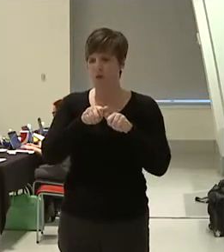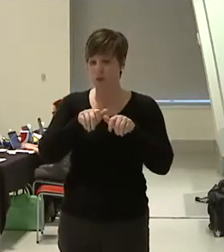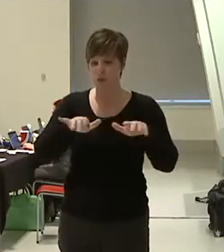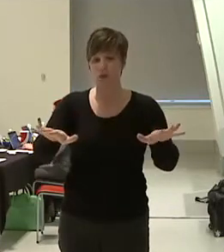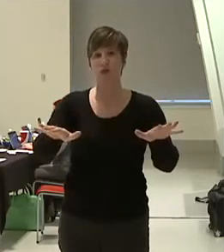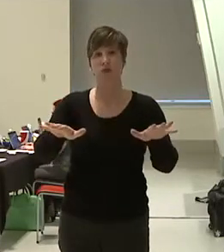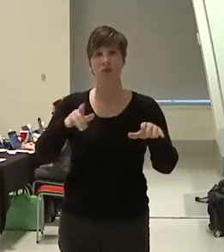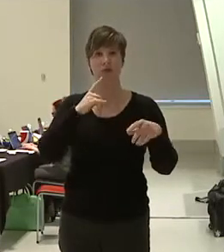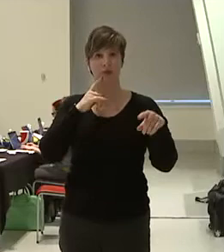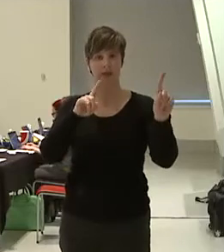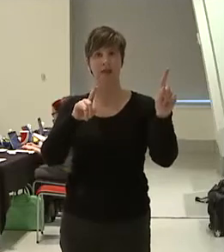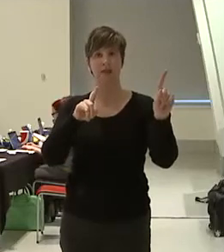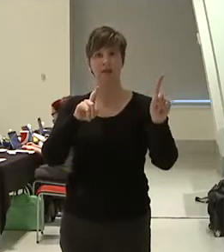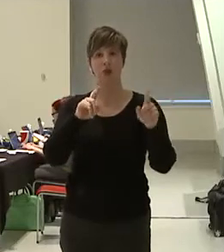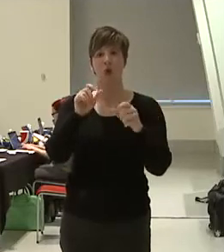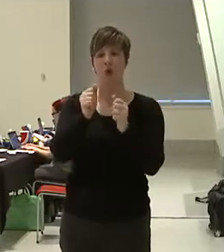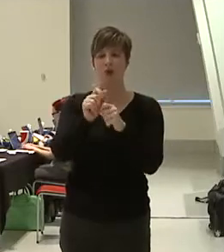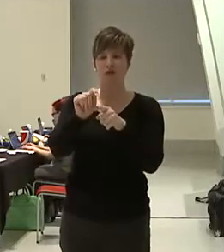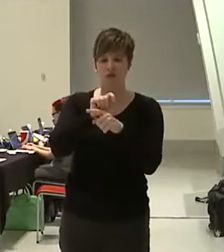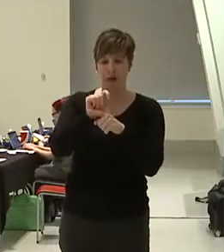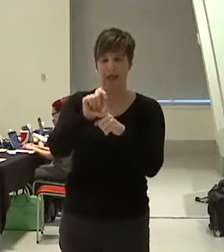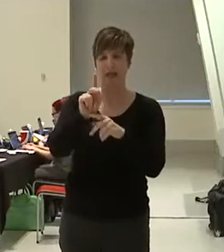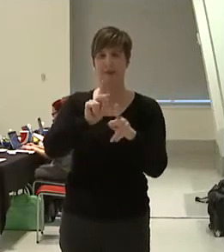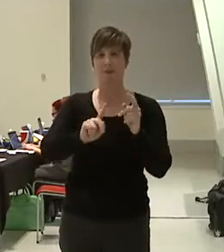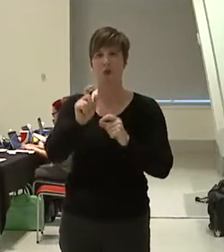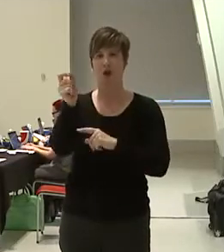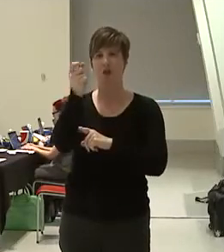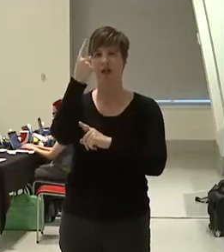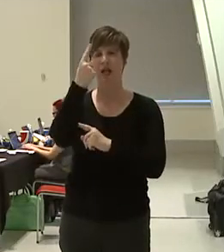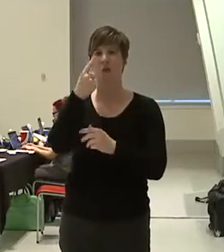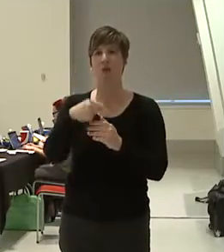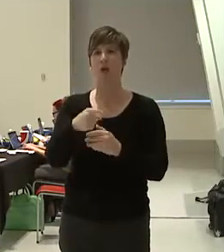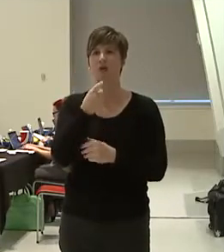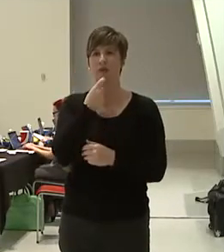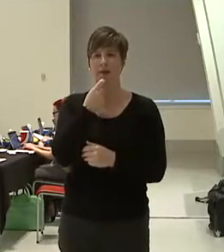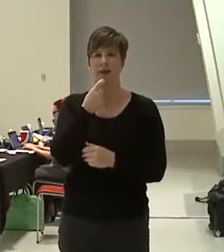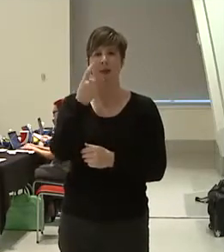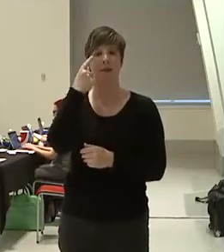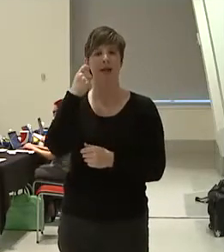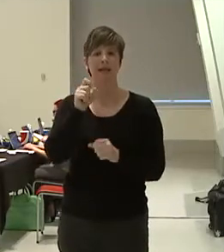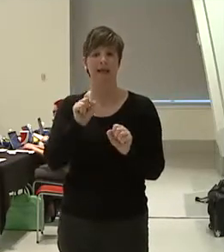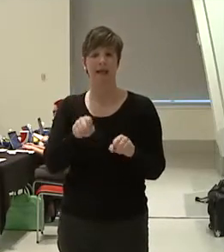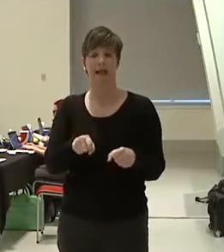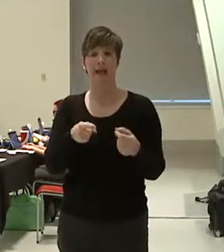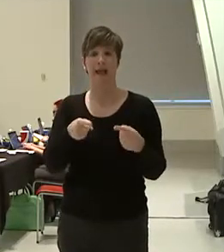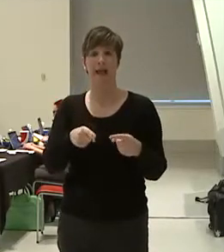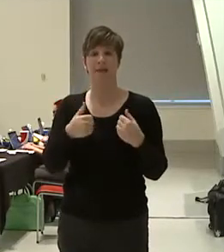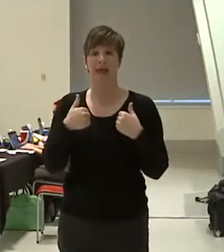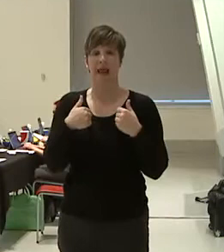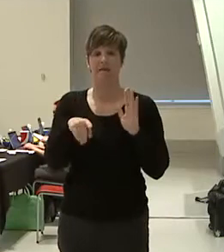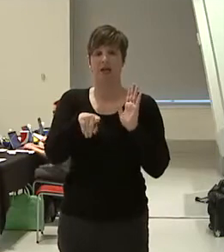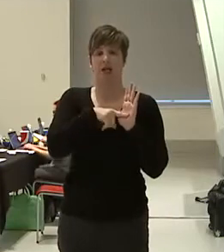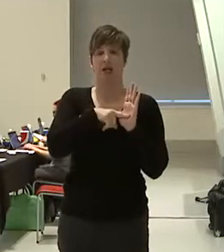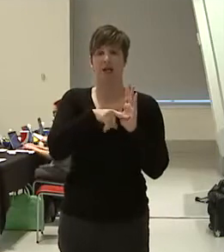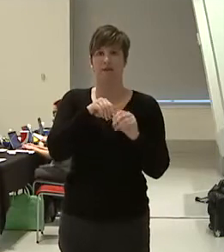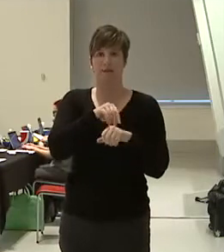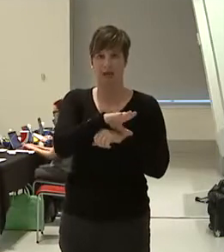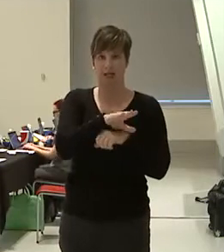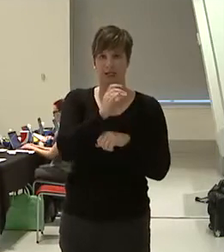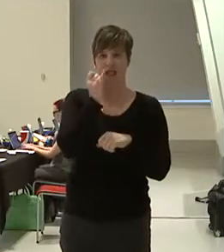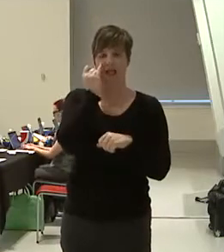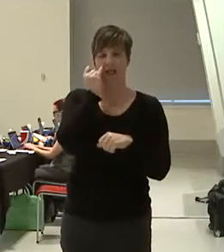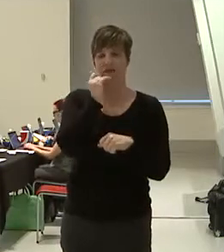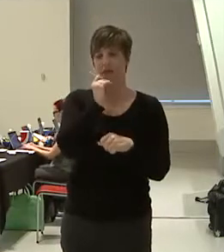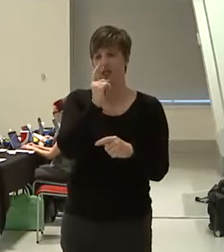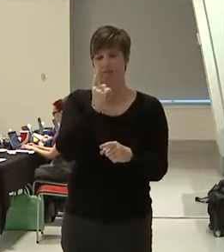with trained people that understand exactly what you're talking about, because it can have a very negative impact if done